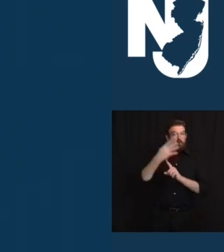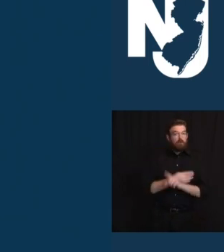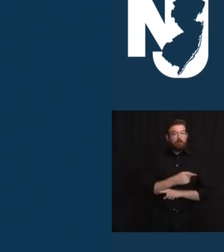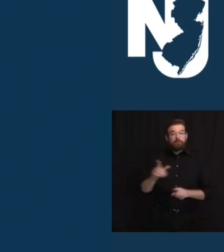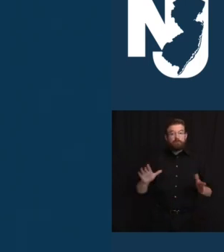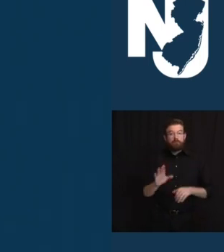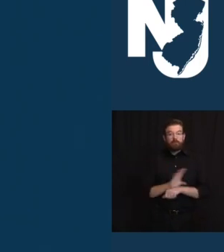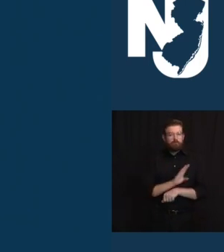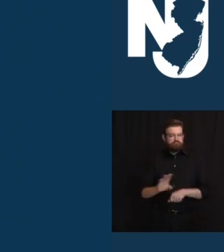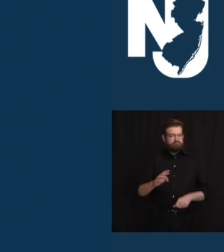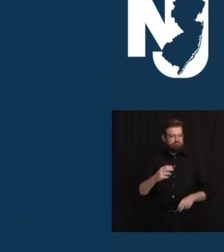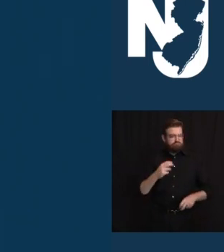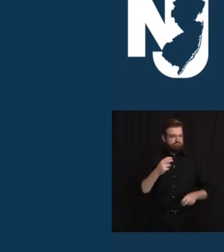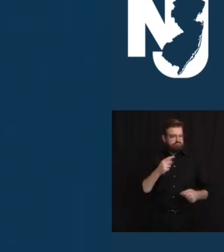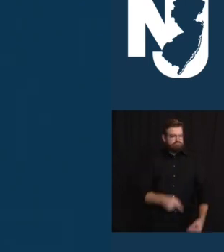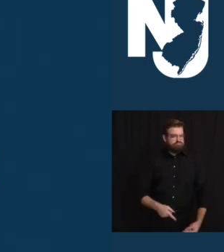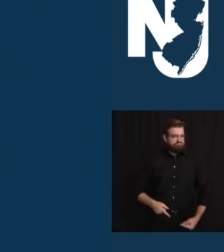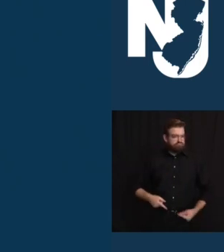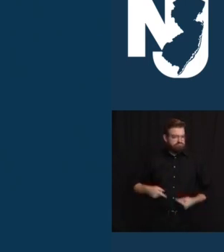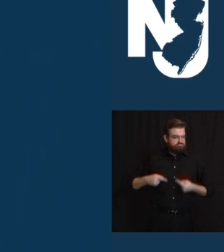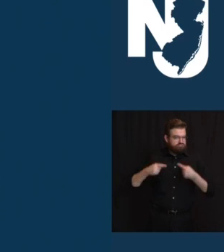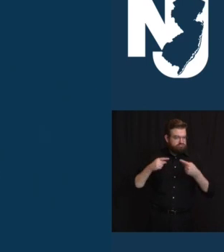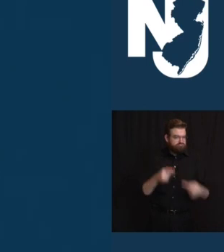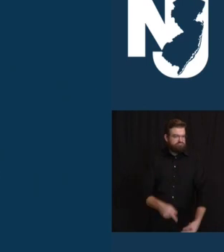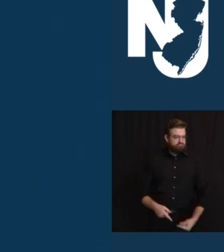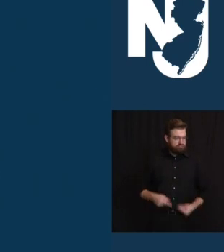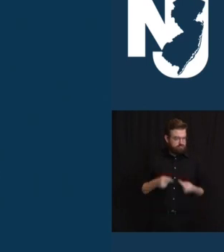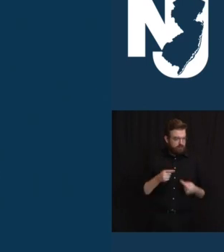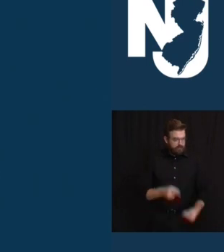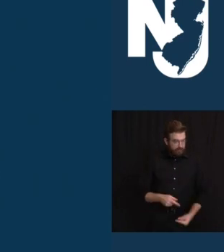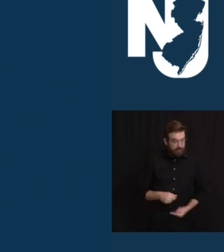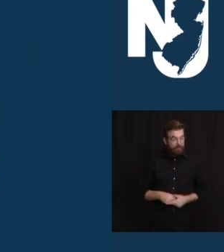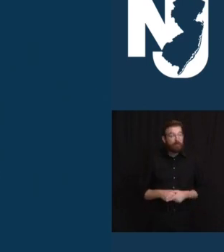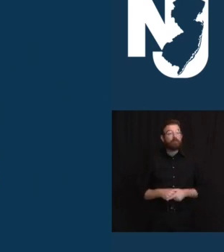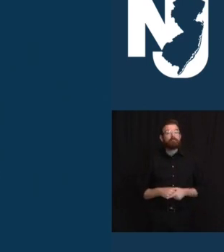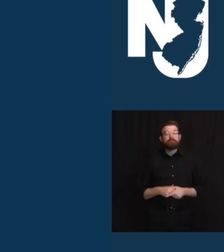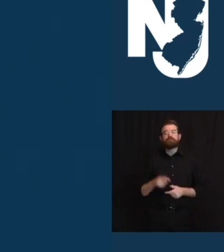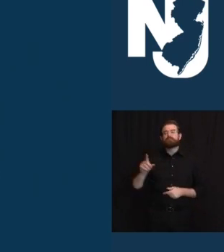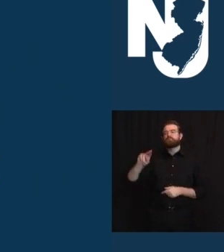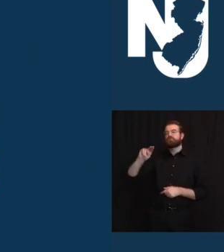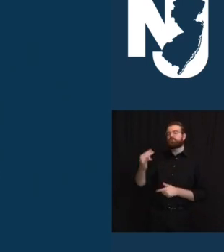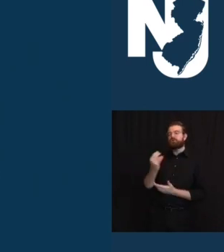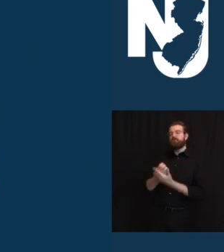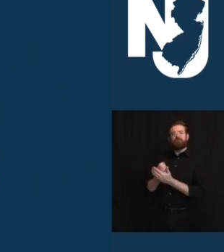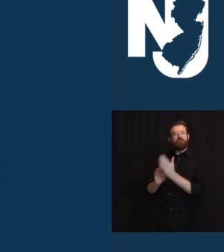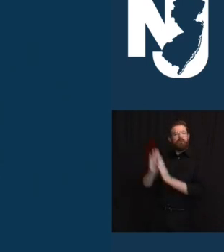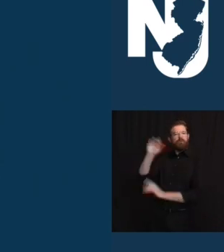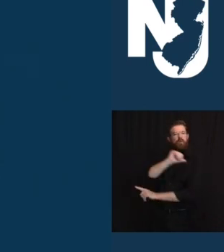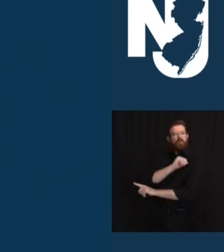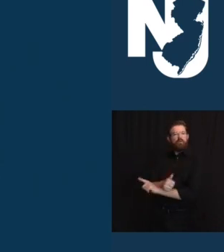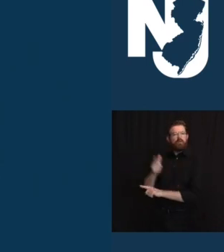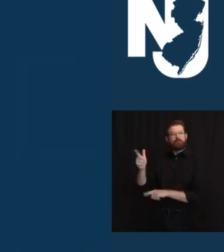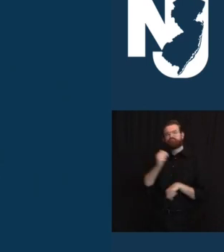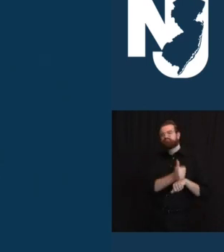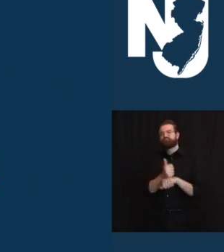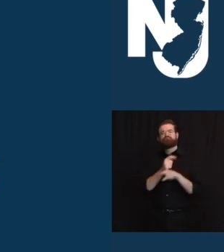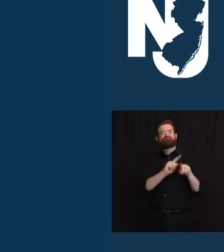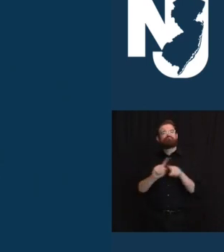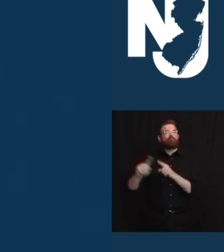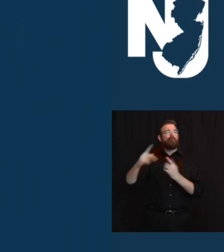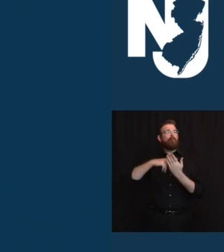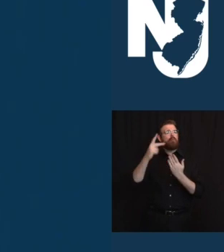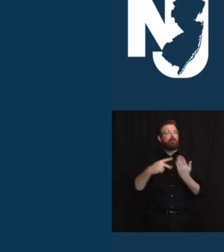businesses. And through the New Jersey Economic Development Authority, we've established a series of programs to help them through these unprecedented